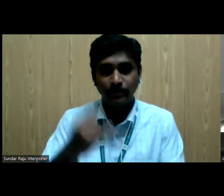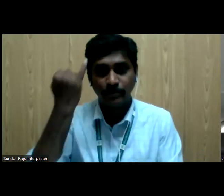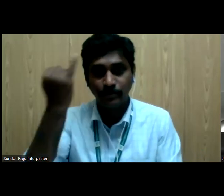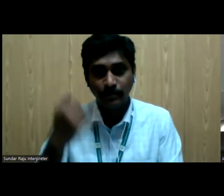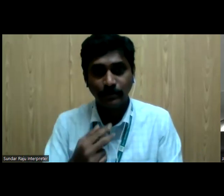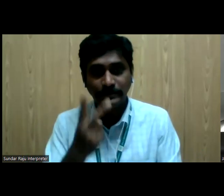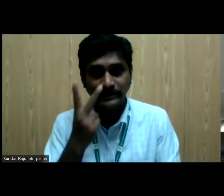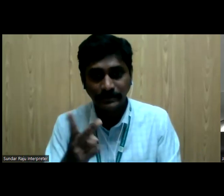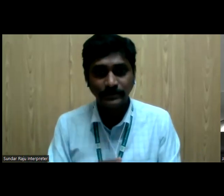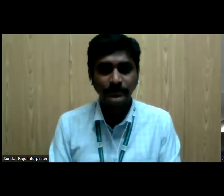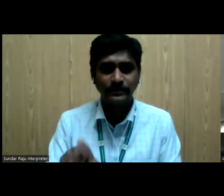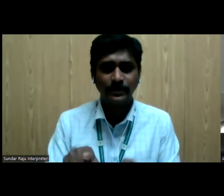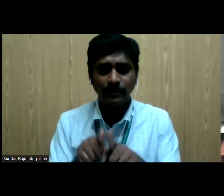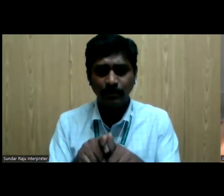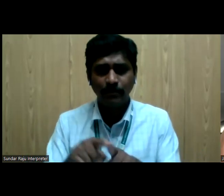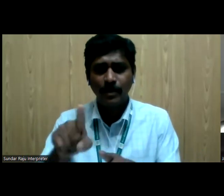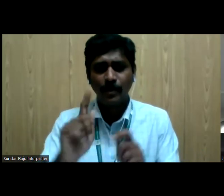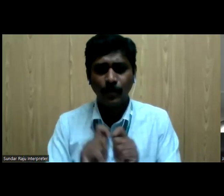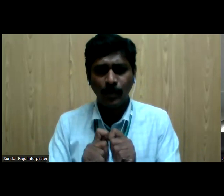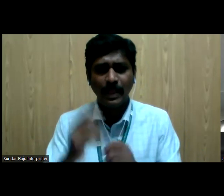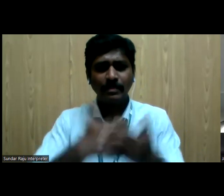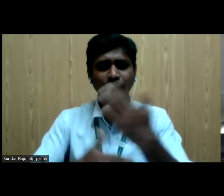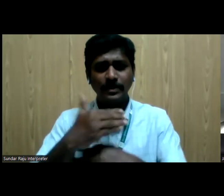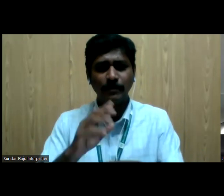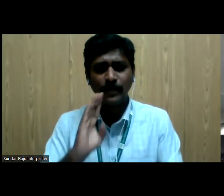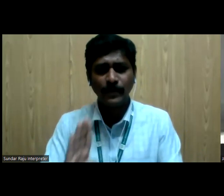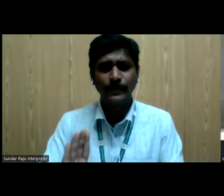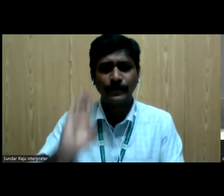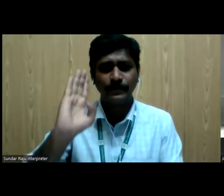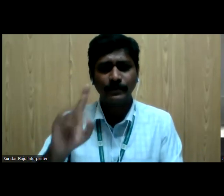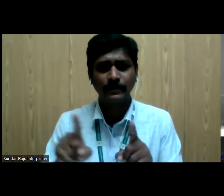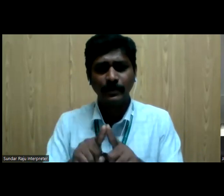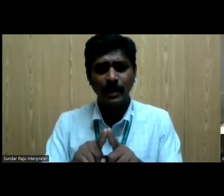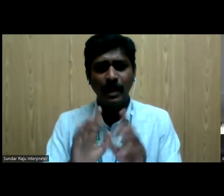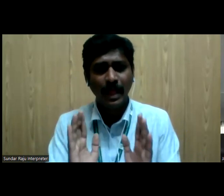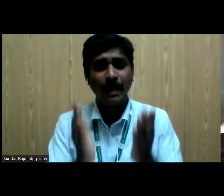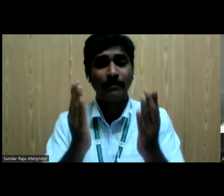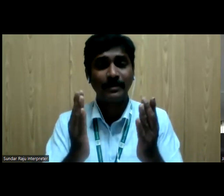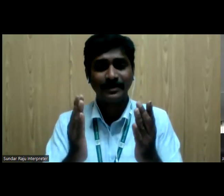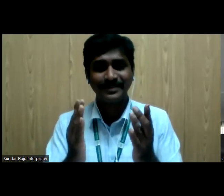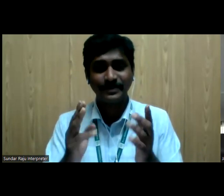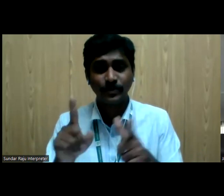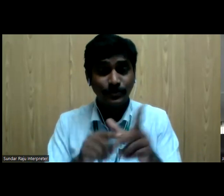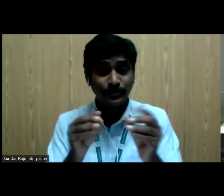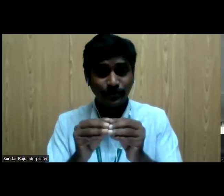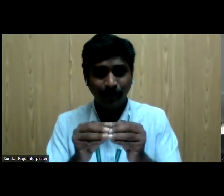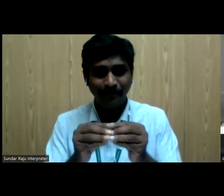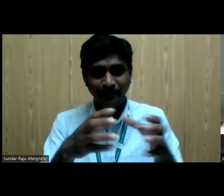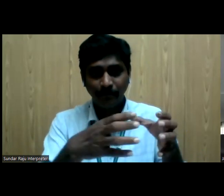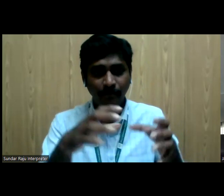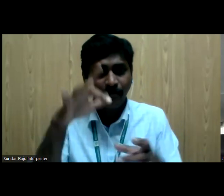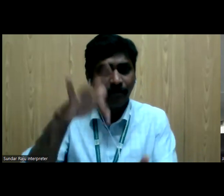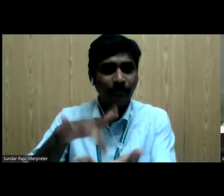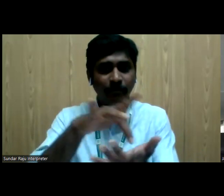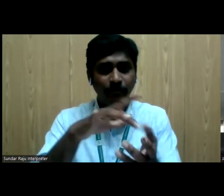I have been working with persons with disabilities since more than a decade as a part of this Abilities Mela. And